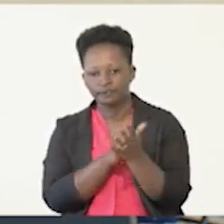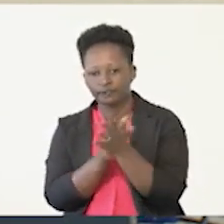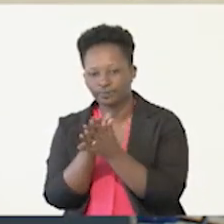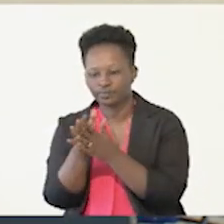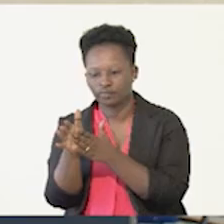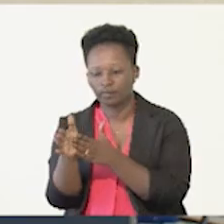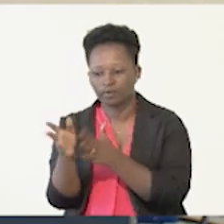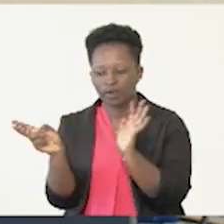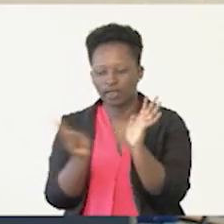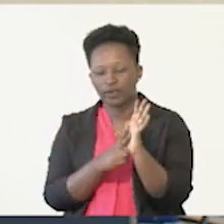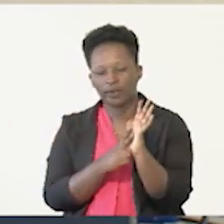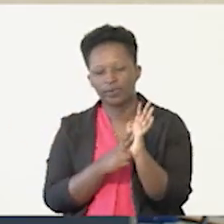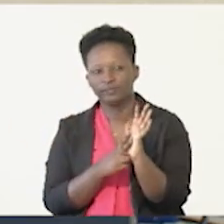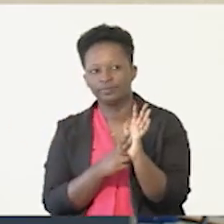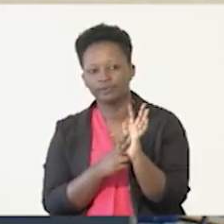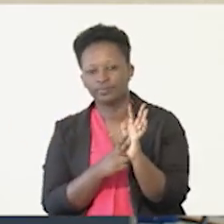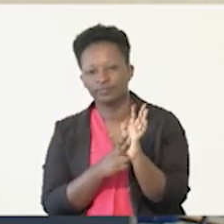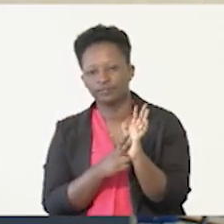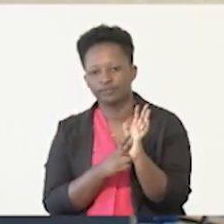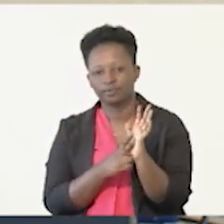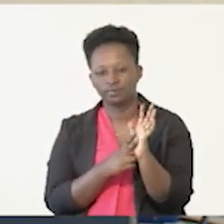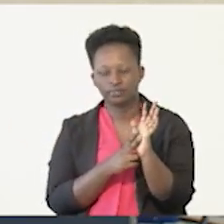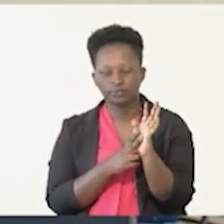consumption expenditure, whose consumption